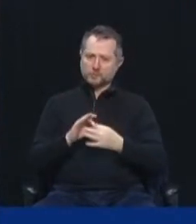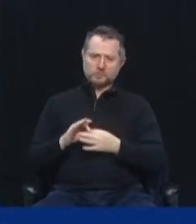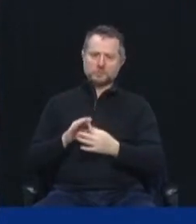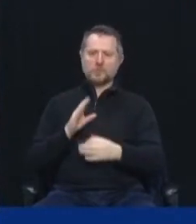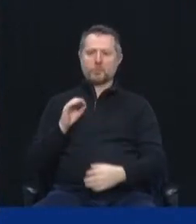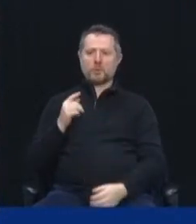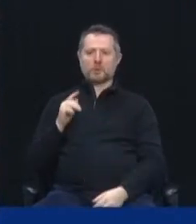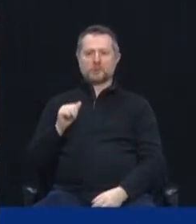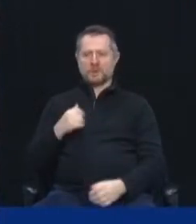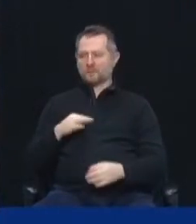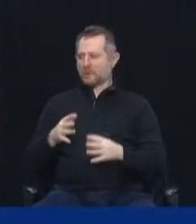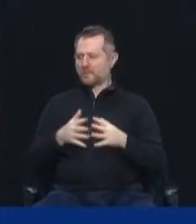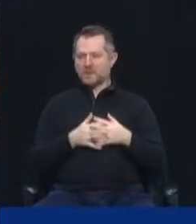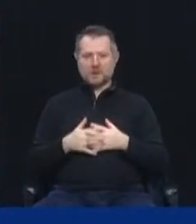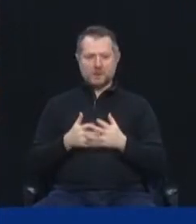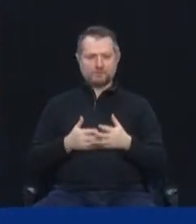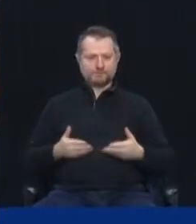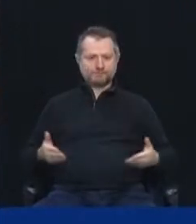America.